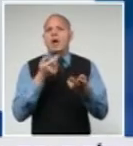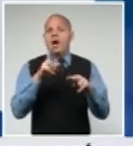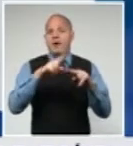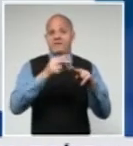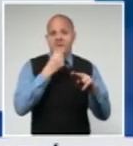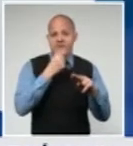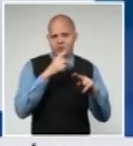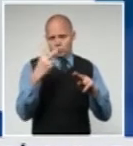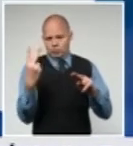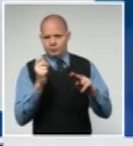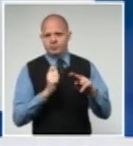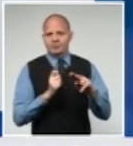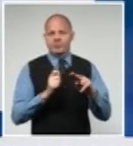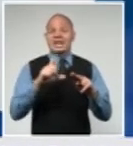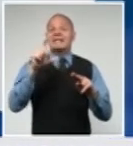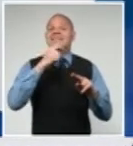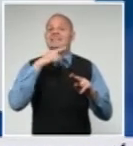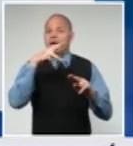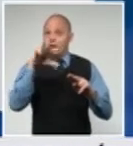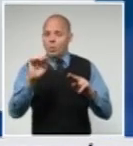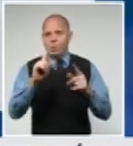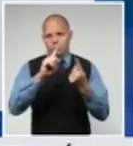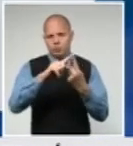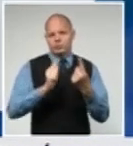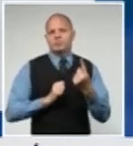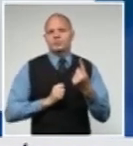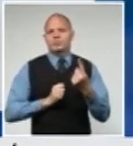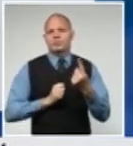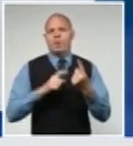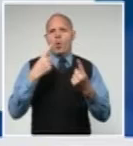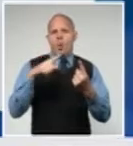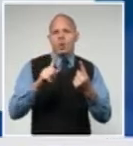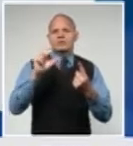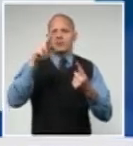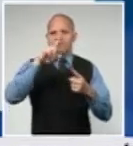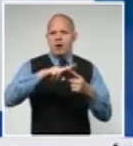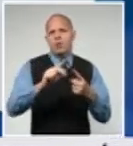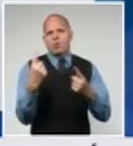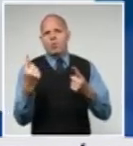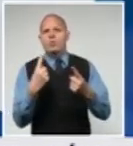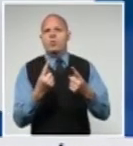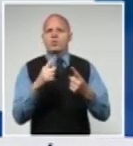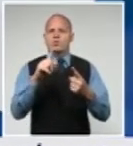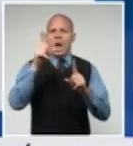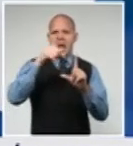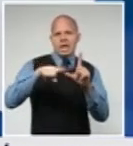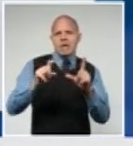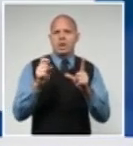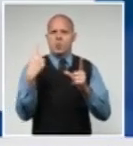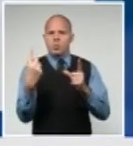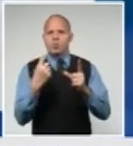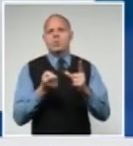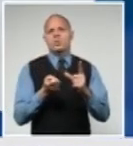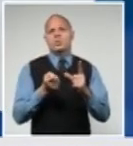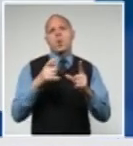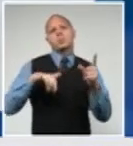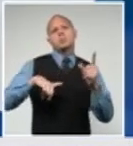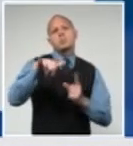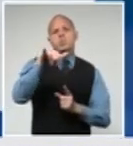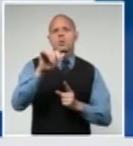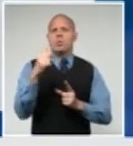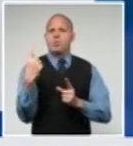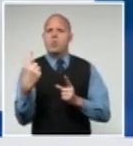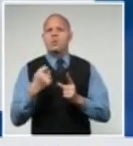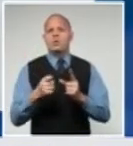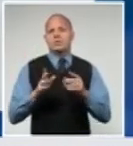of Cerro, Centro Habana, Regla, Habana del Este, Boyeros, and San